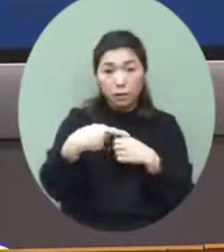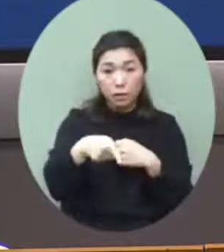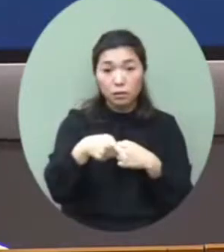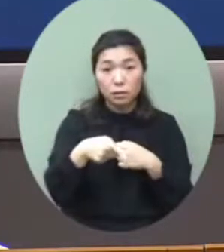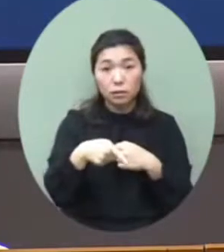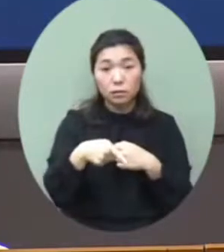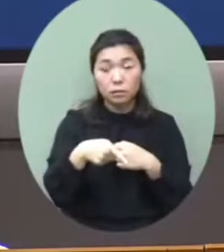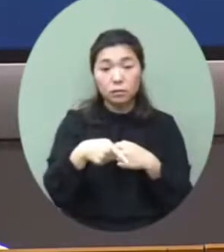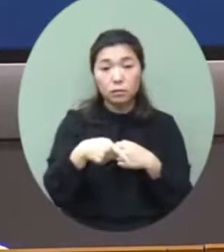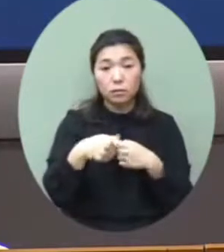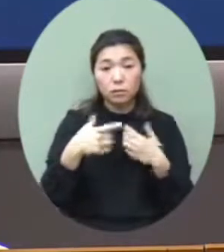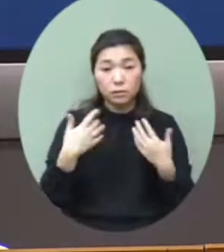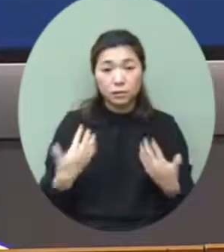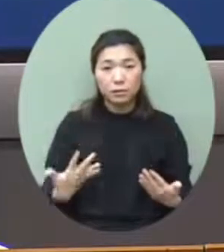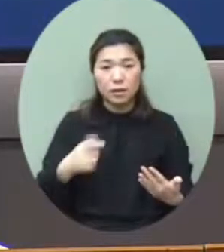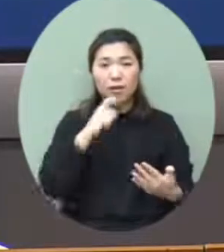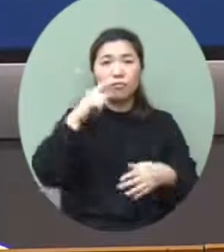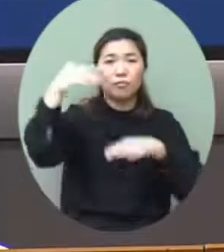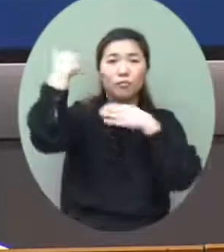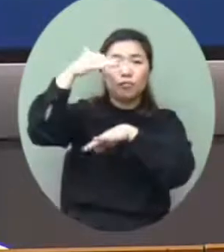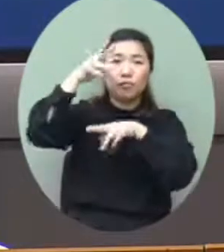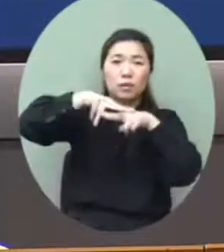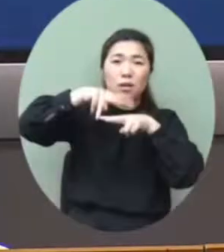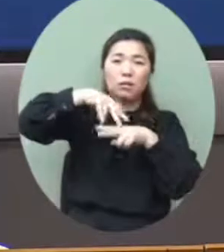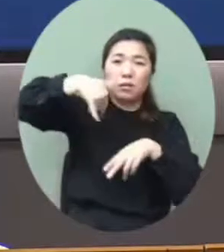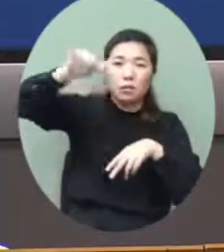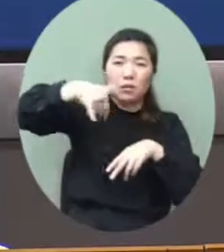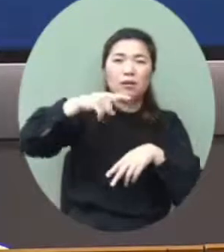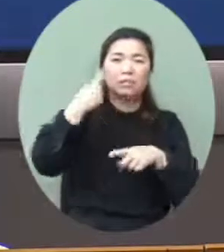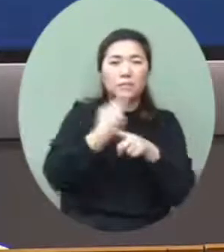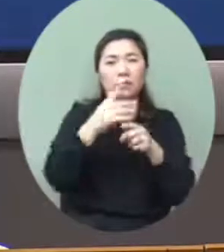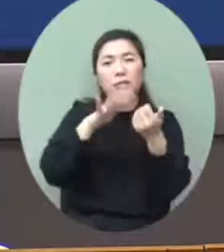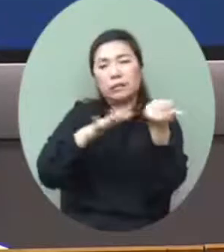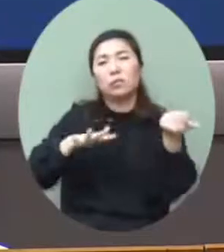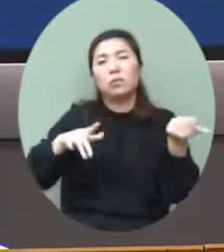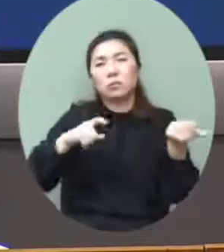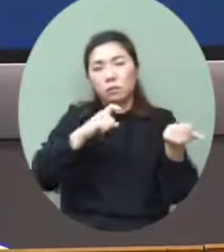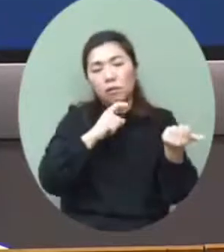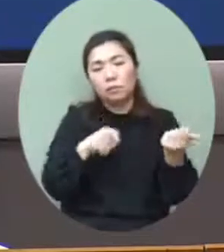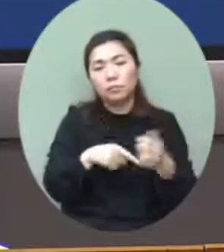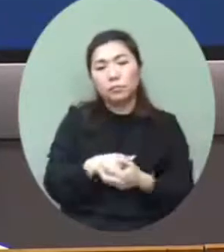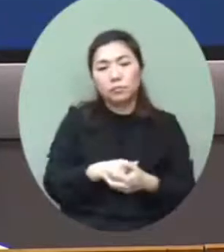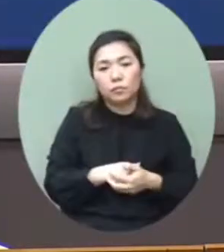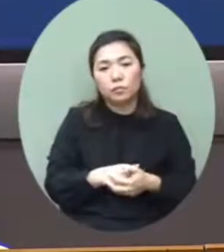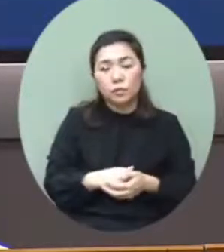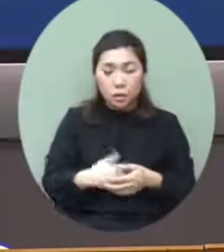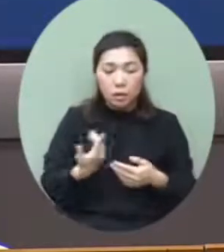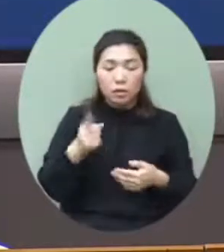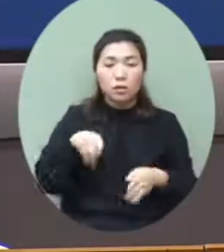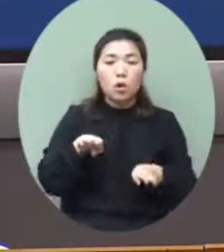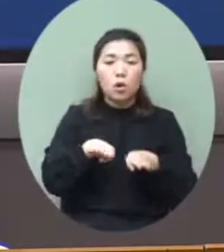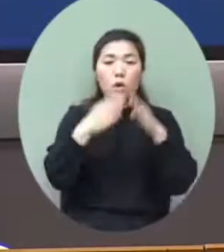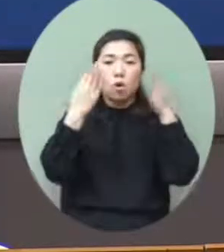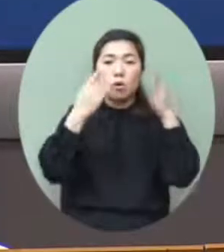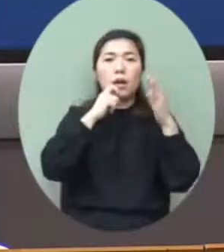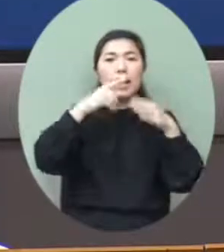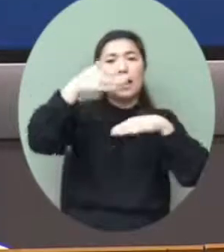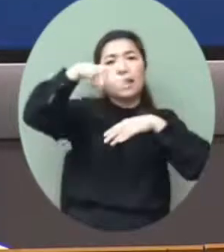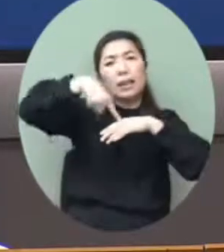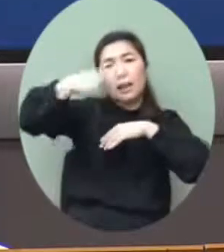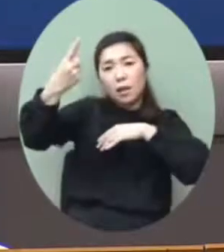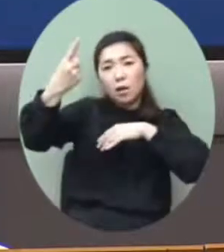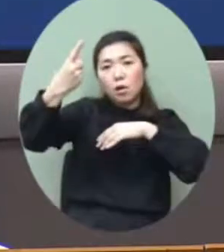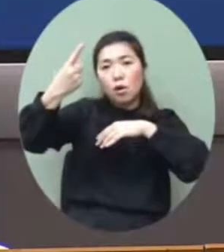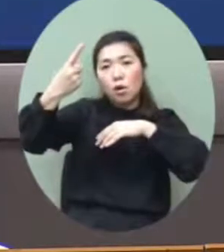asked a third one, I'll try to address that question. Cross-border logistics have